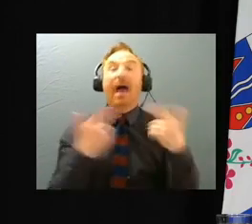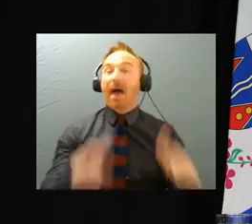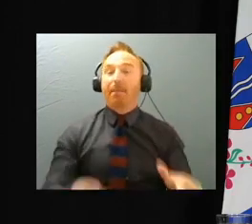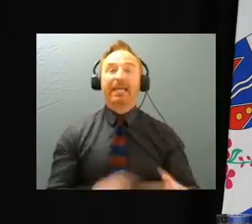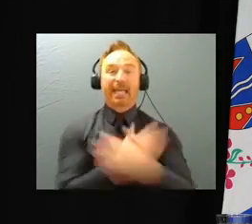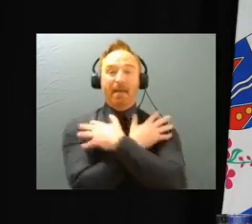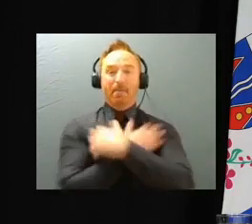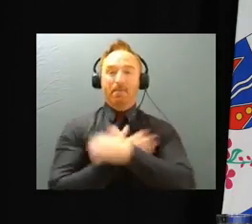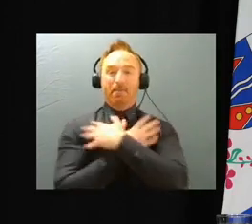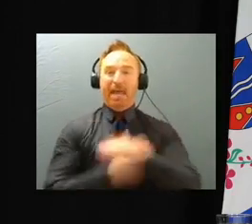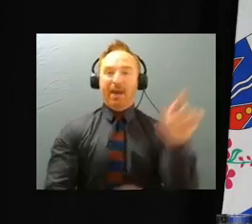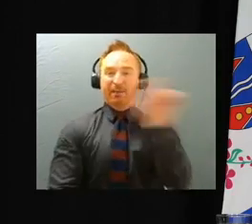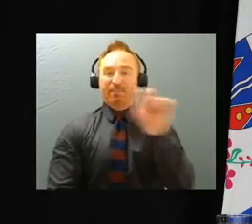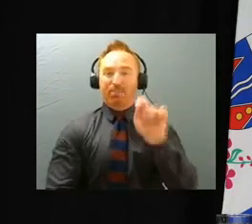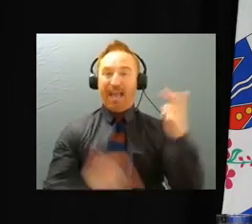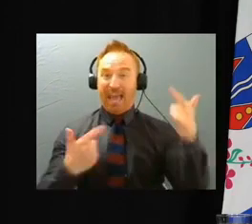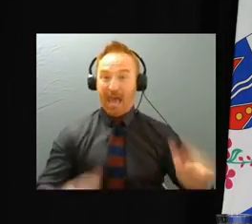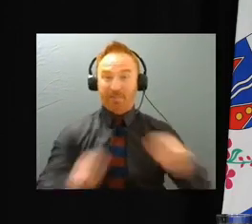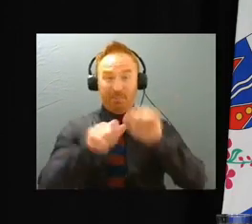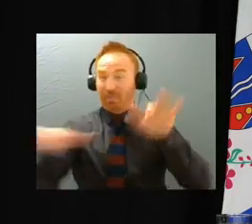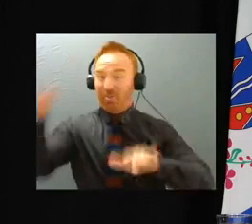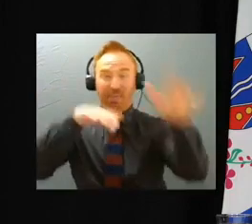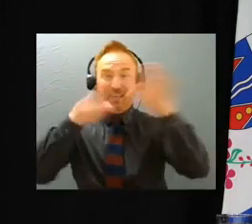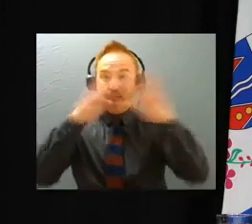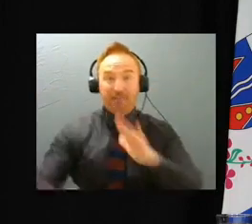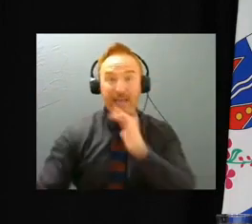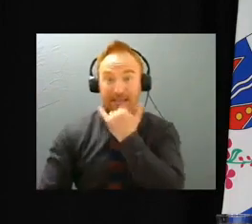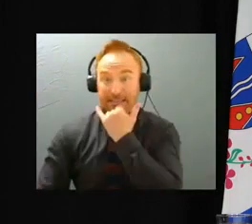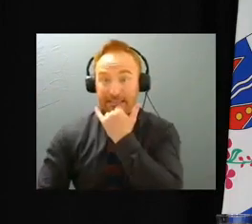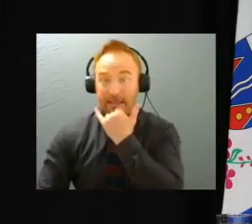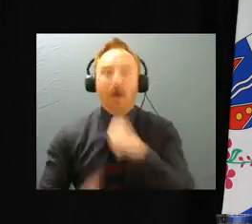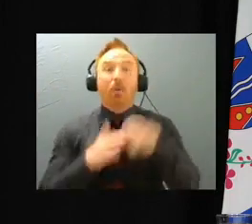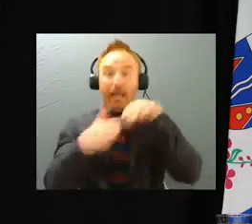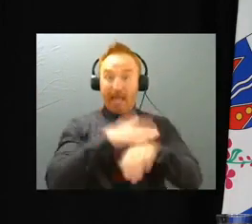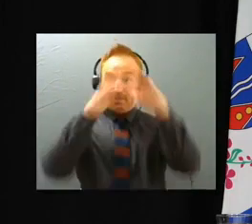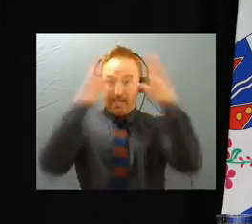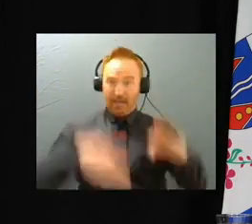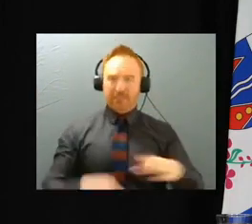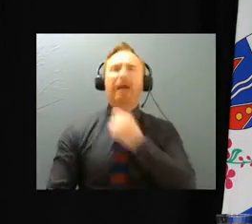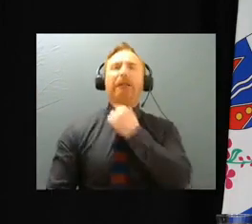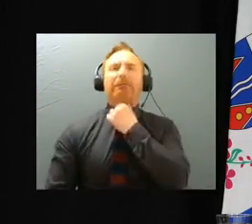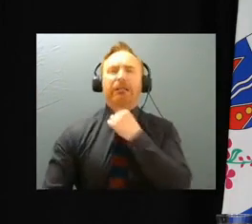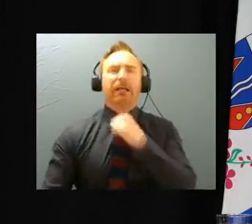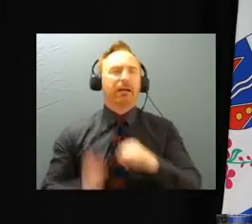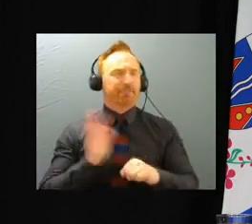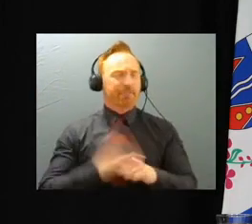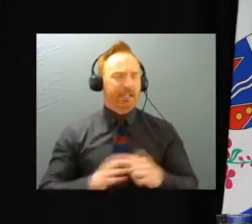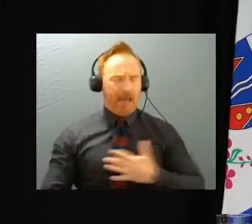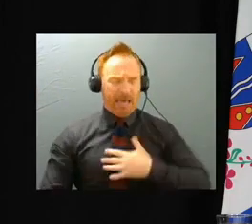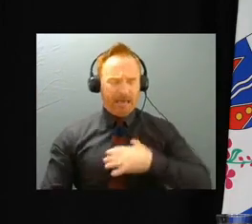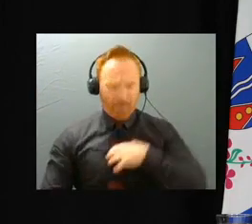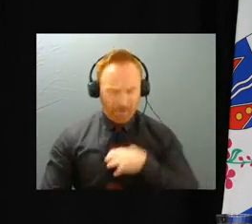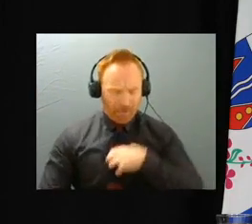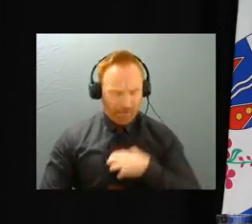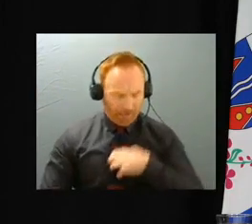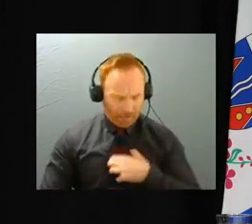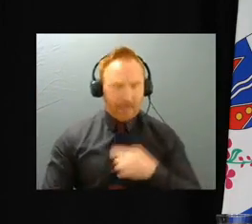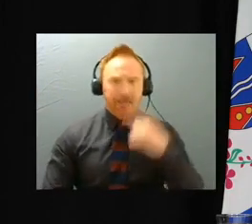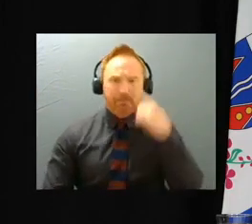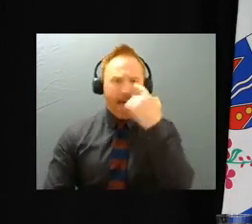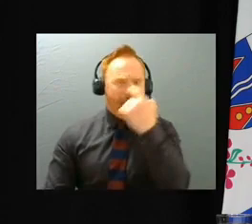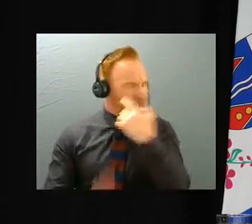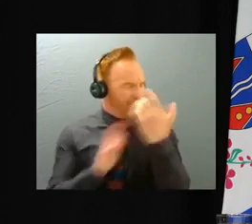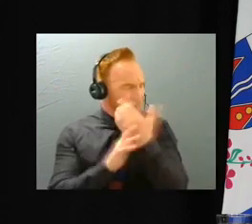My throat burned and I started coughing as soon as I entered the house. Over the next couple of days, I would do something as simple